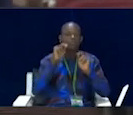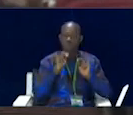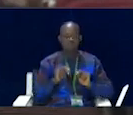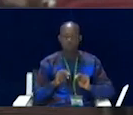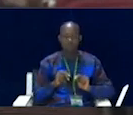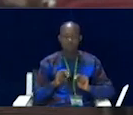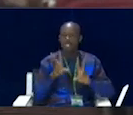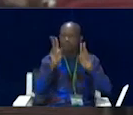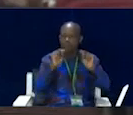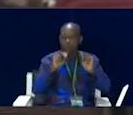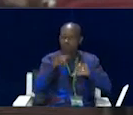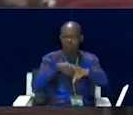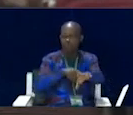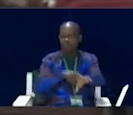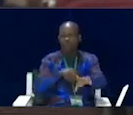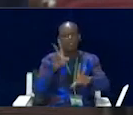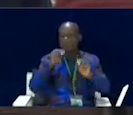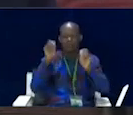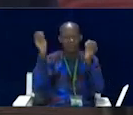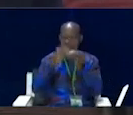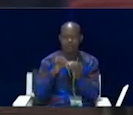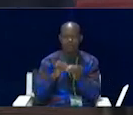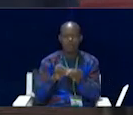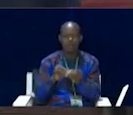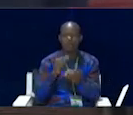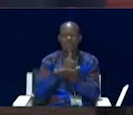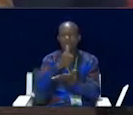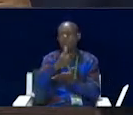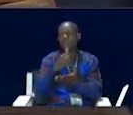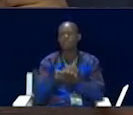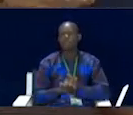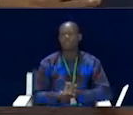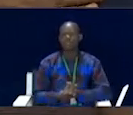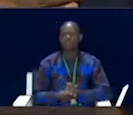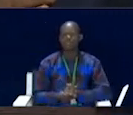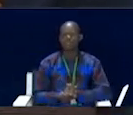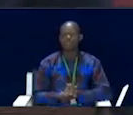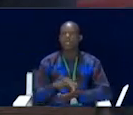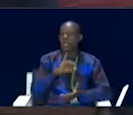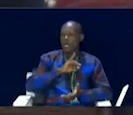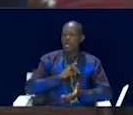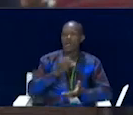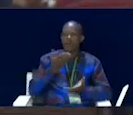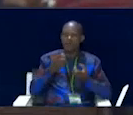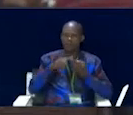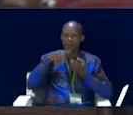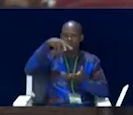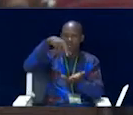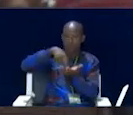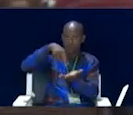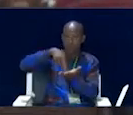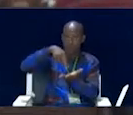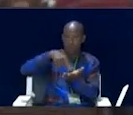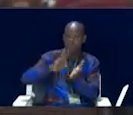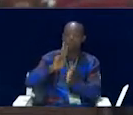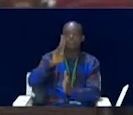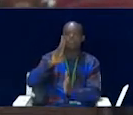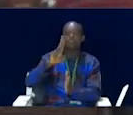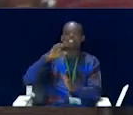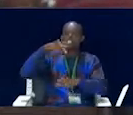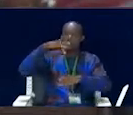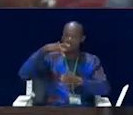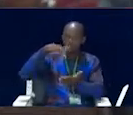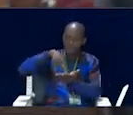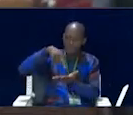longer. Say no longer. Amen. I want you to stand up. I want you to be on your